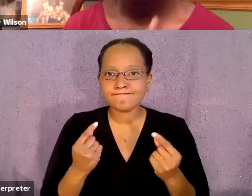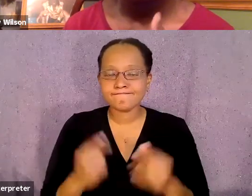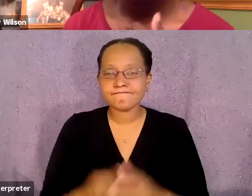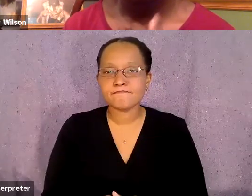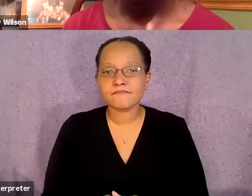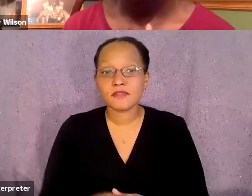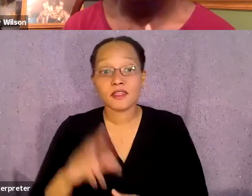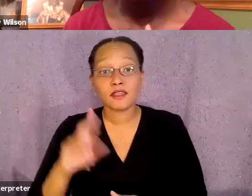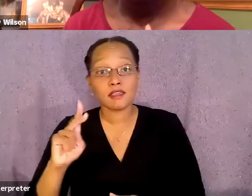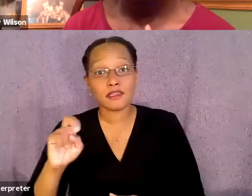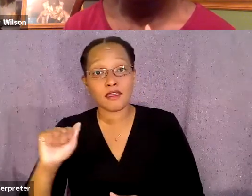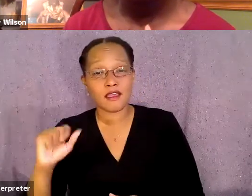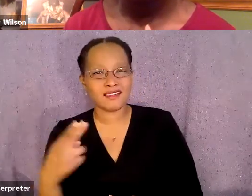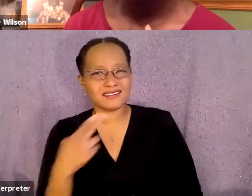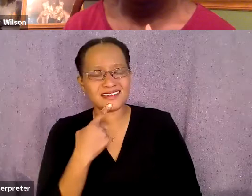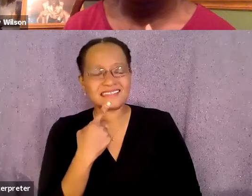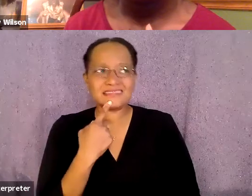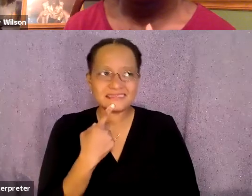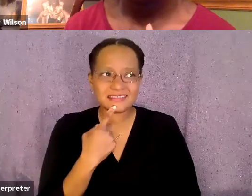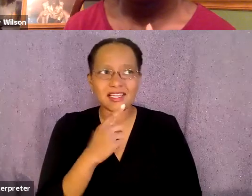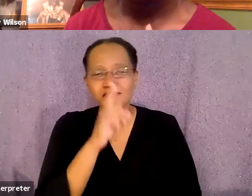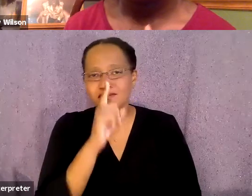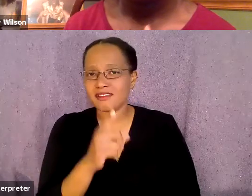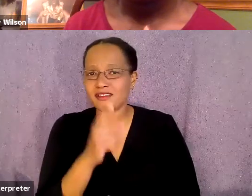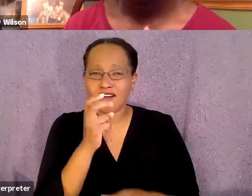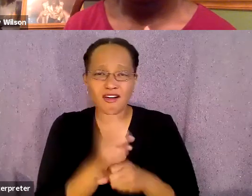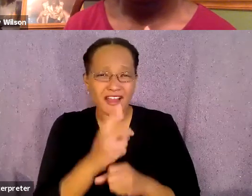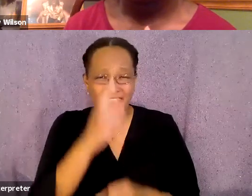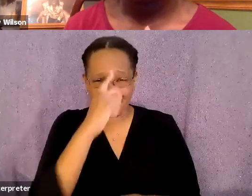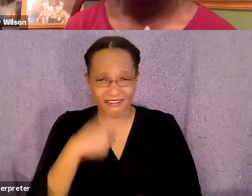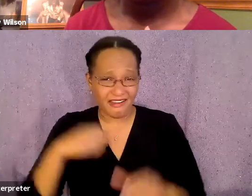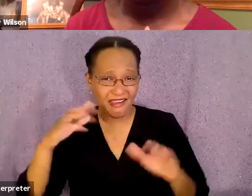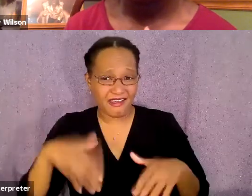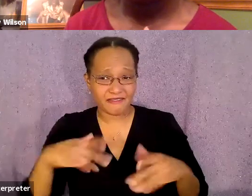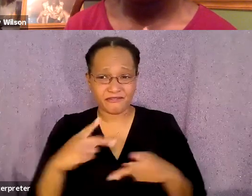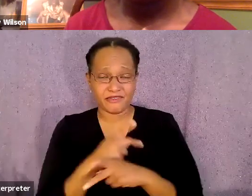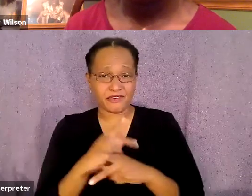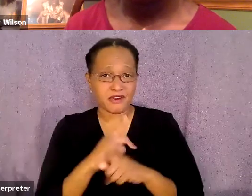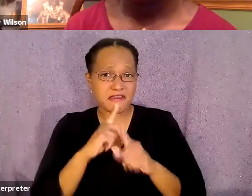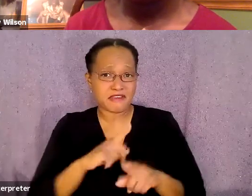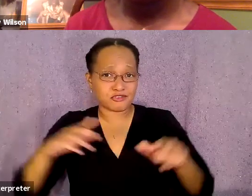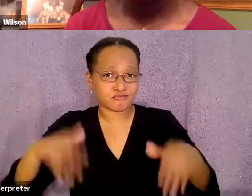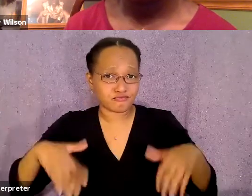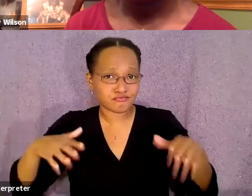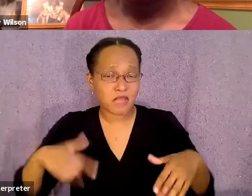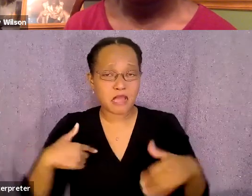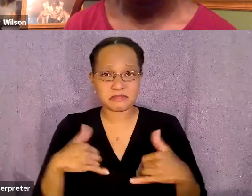it's hard. I don't think that I figured it out quite yet. I think that I'm still working on it.